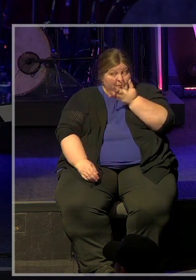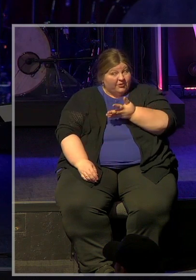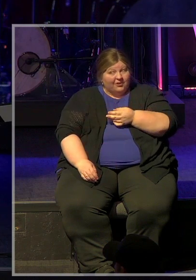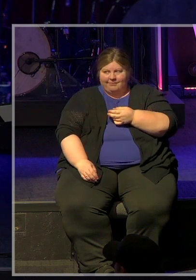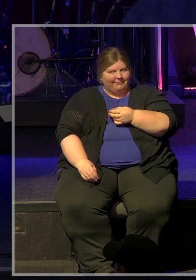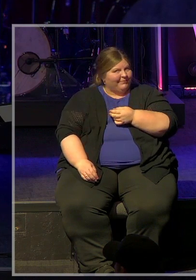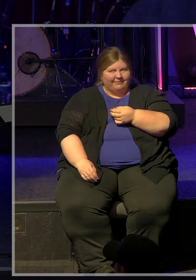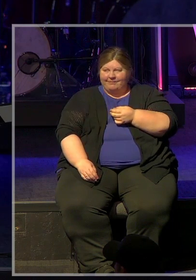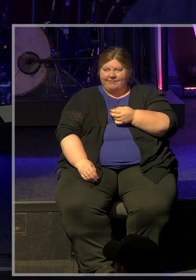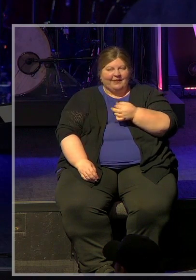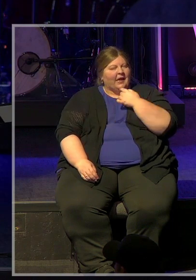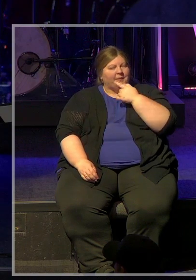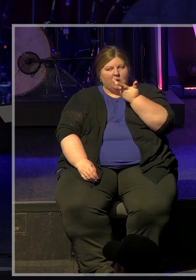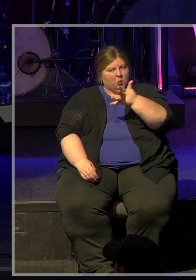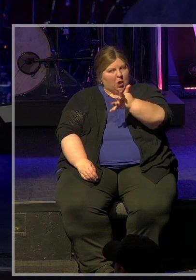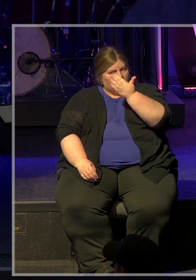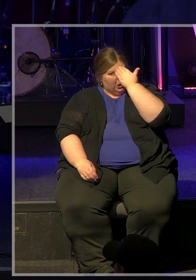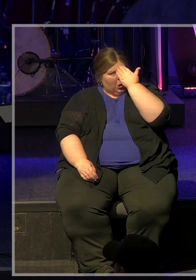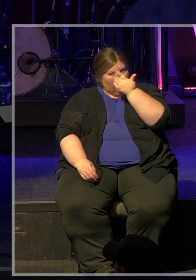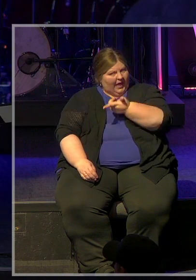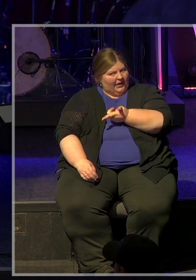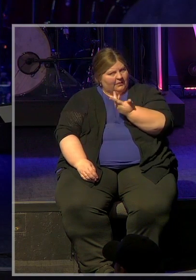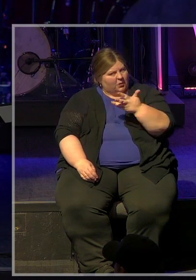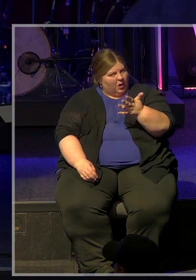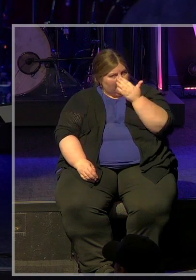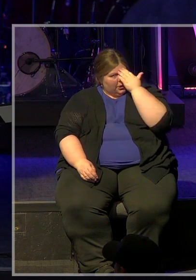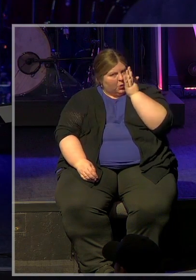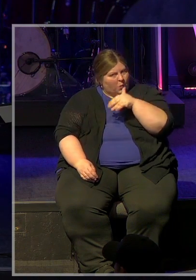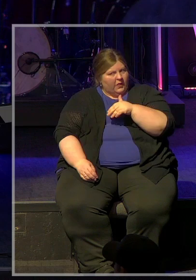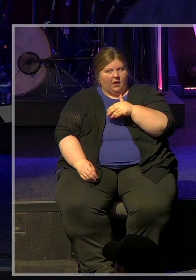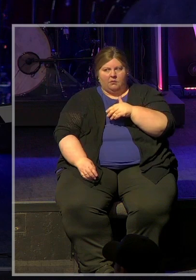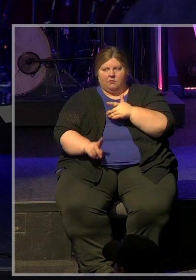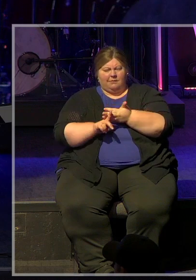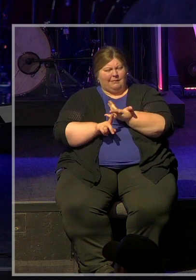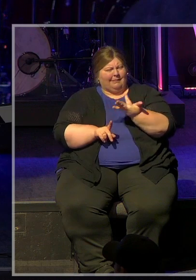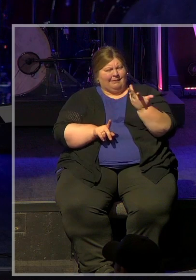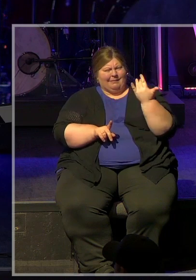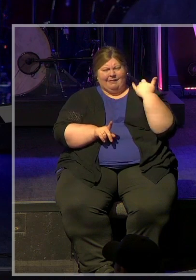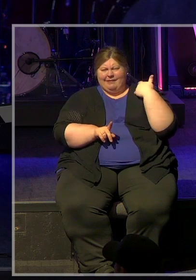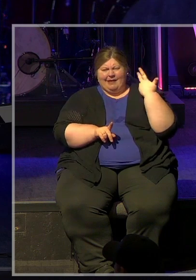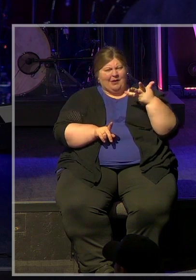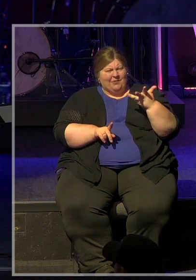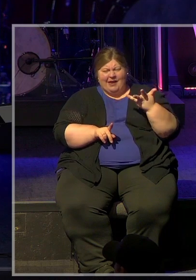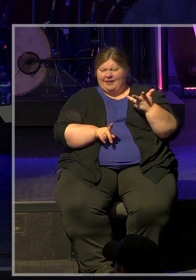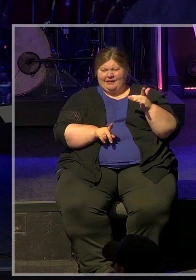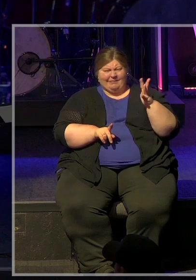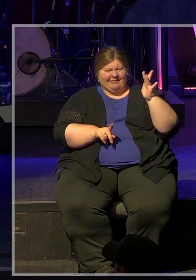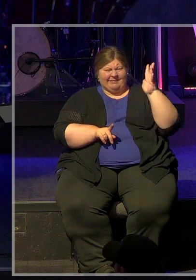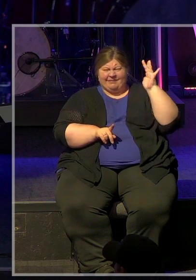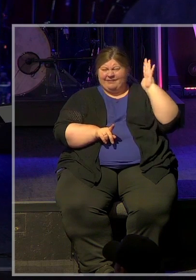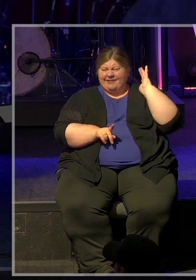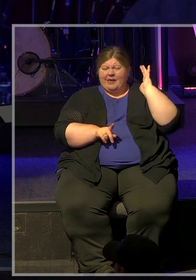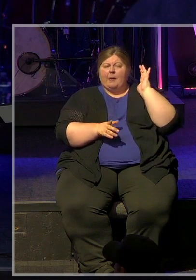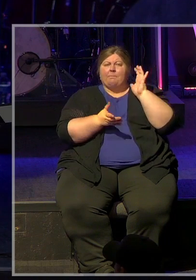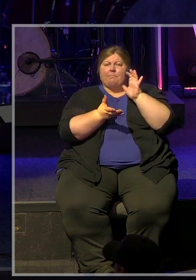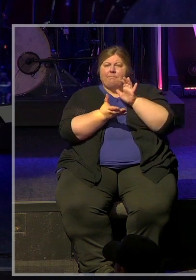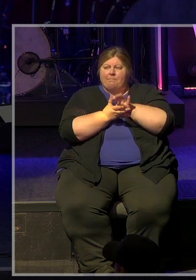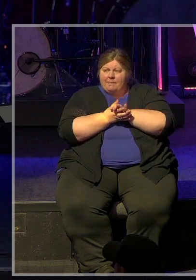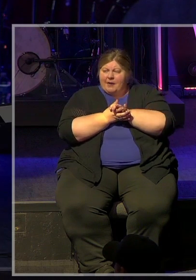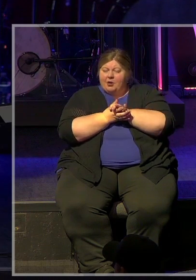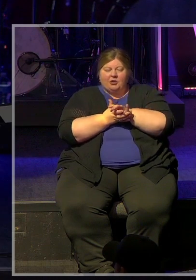you something old. I'm telling you something at the very beginning, at the very dawn of creation, marriage